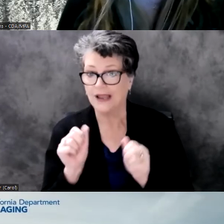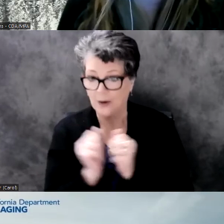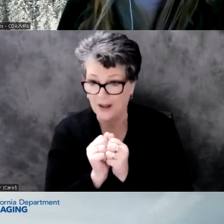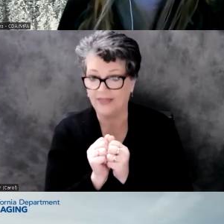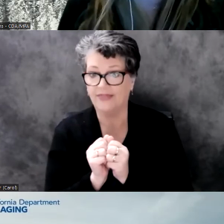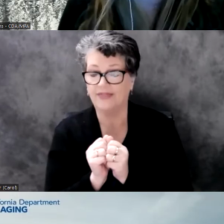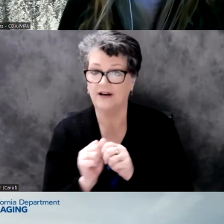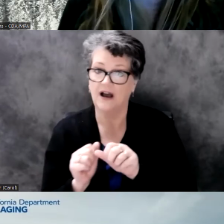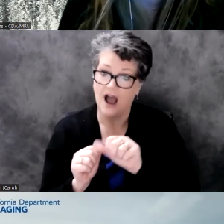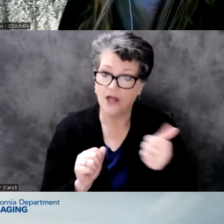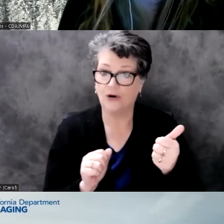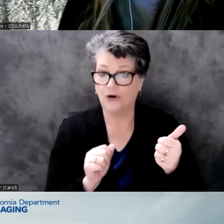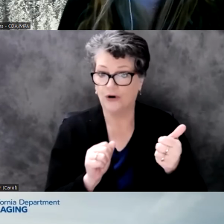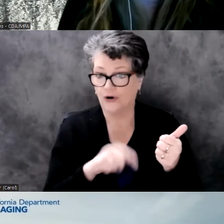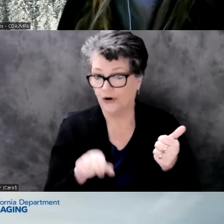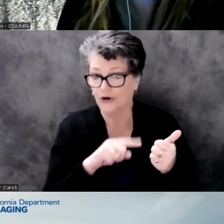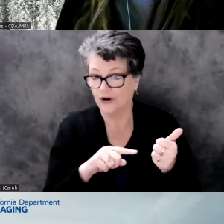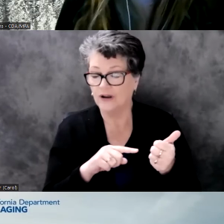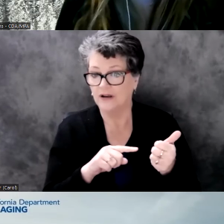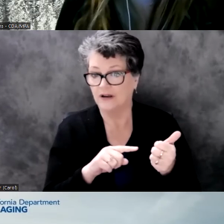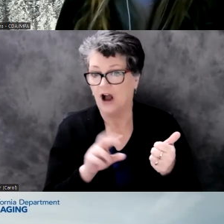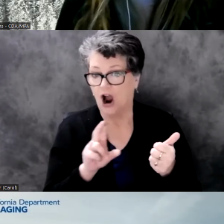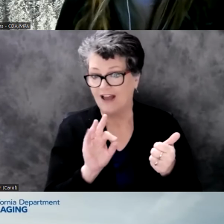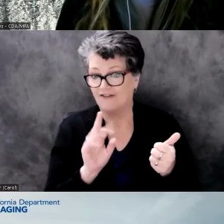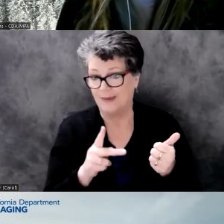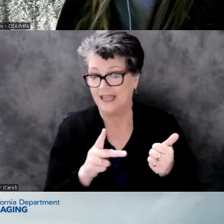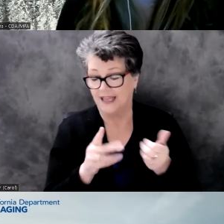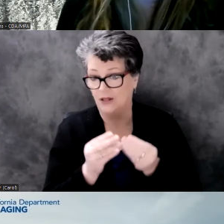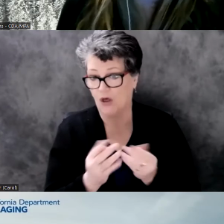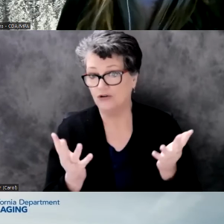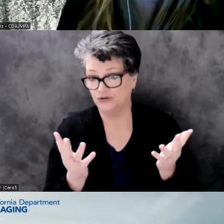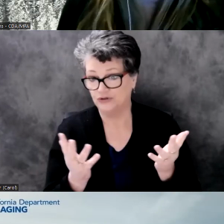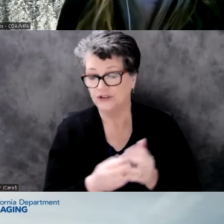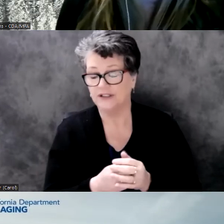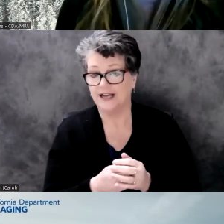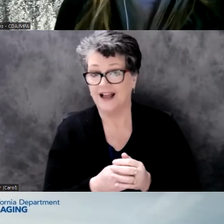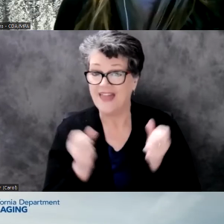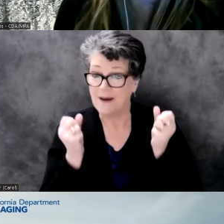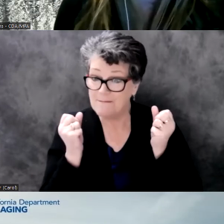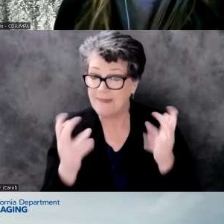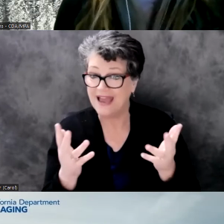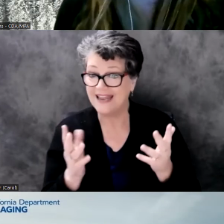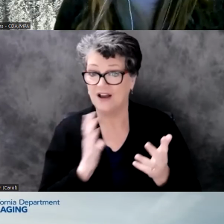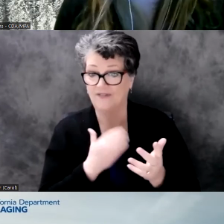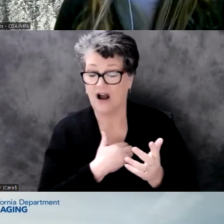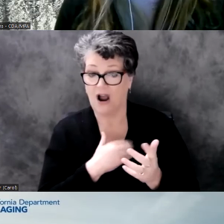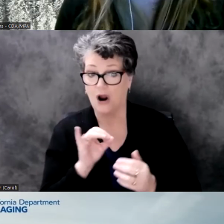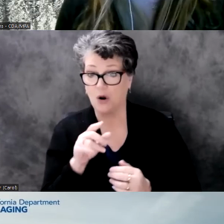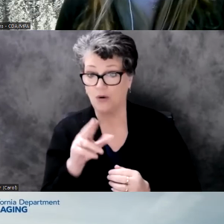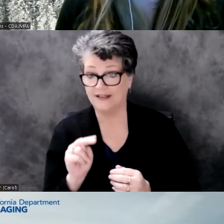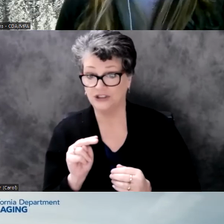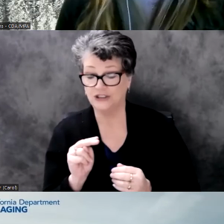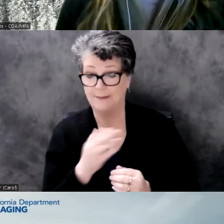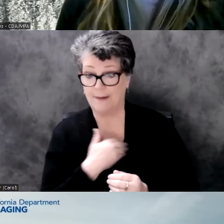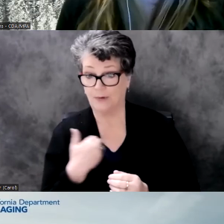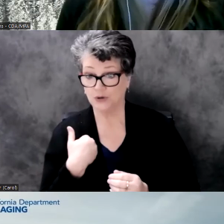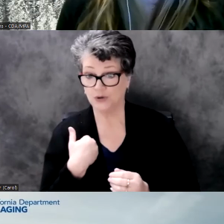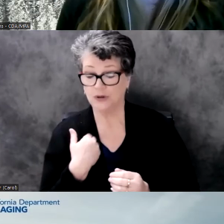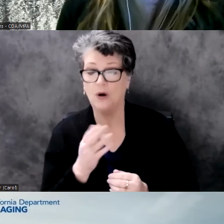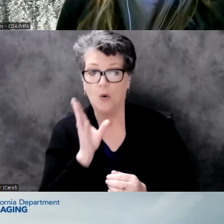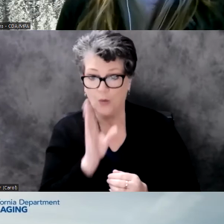conjunction with this RFP launch that many of our coalition constituents are going